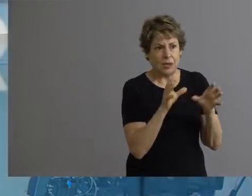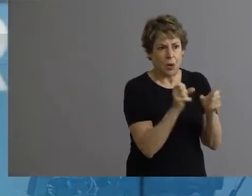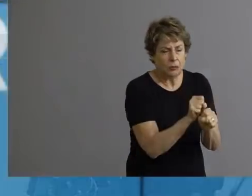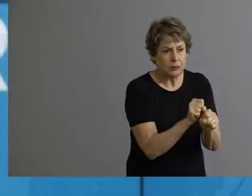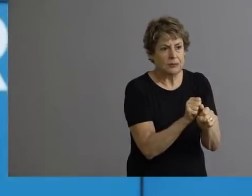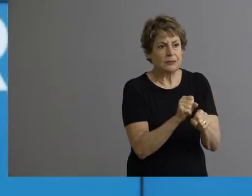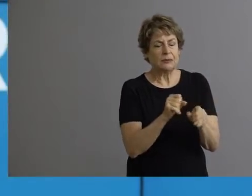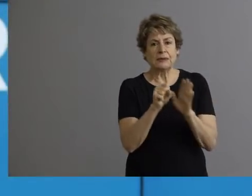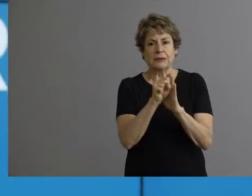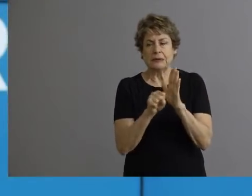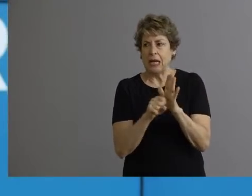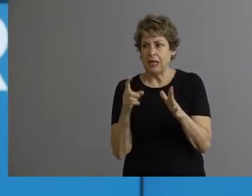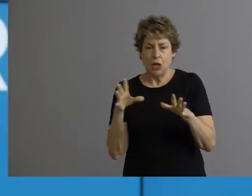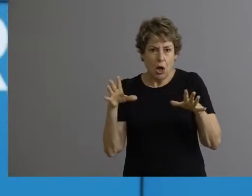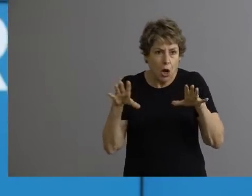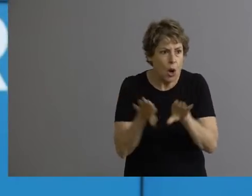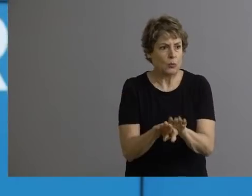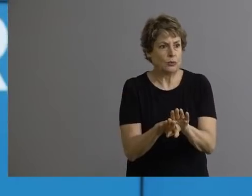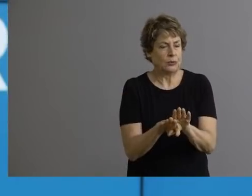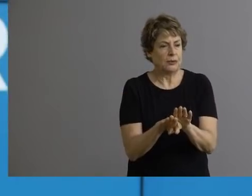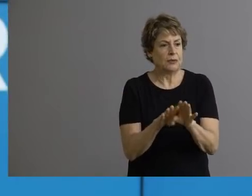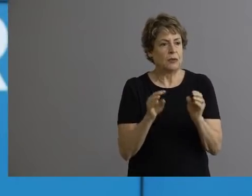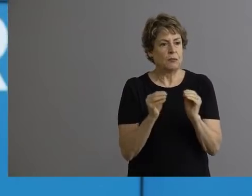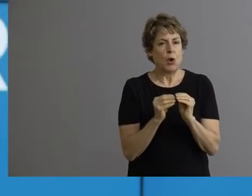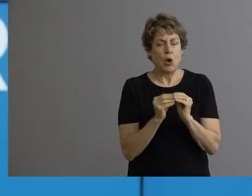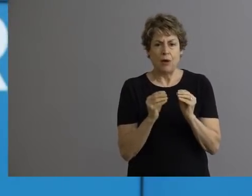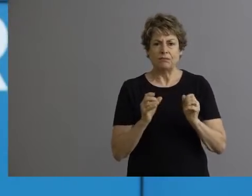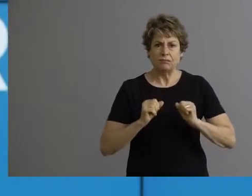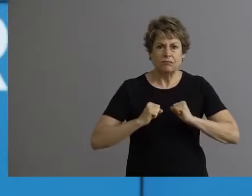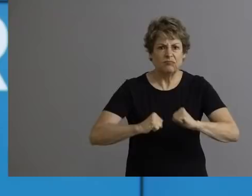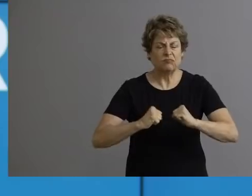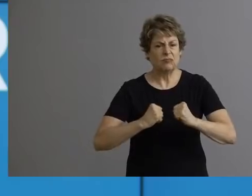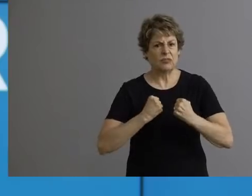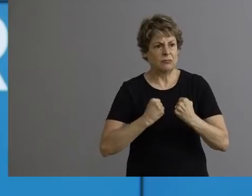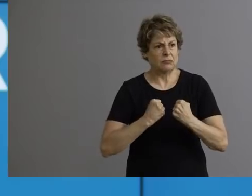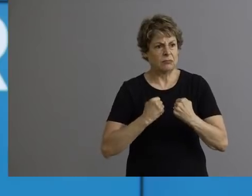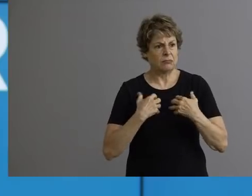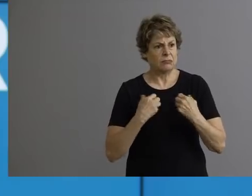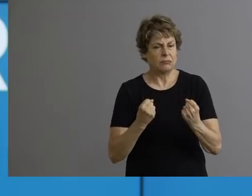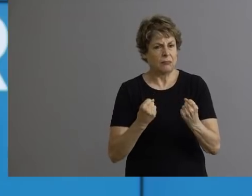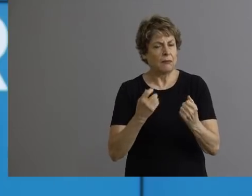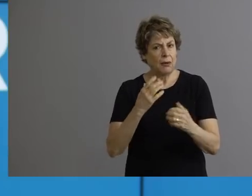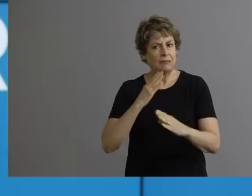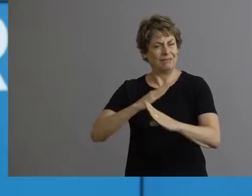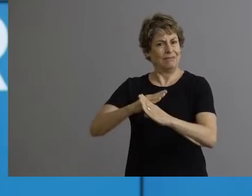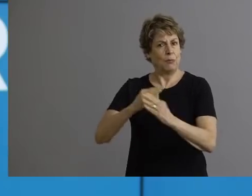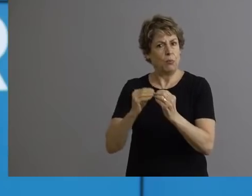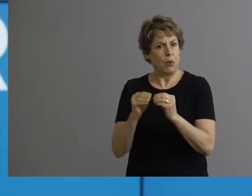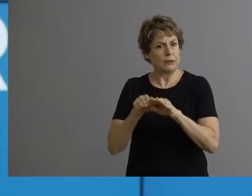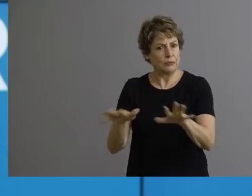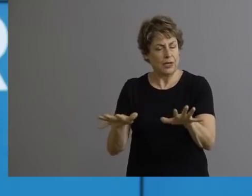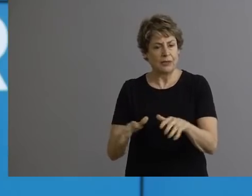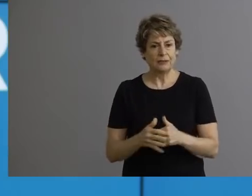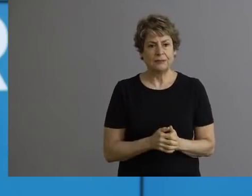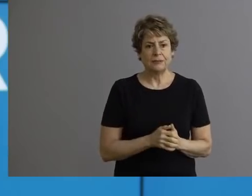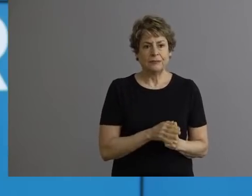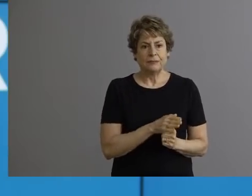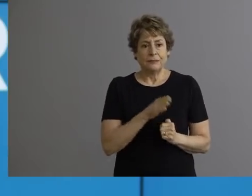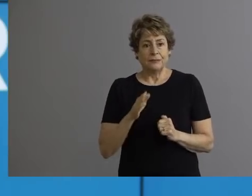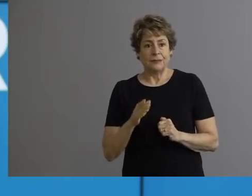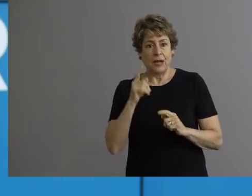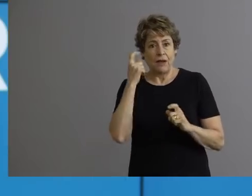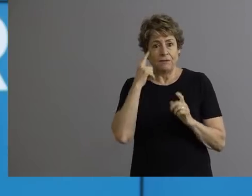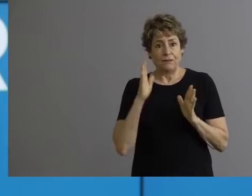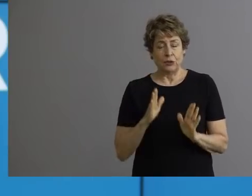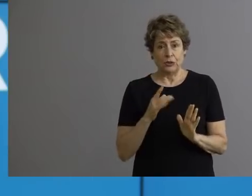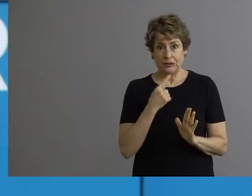So we've seen a slowing in this. We want to continue to see a slowing in this. There are other things that